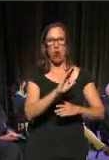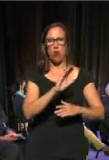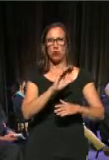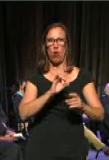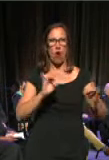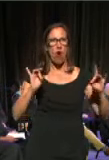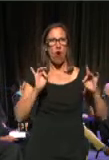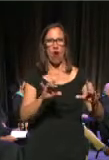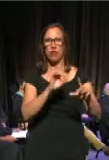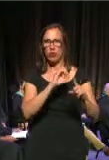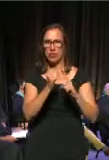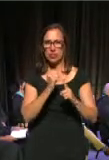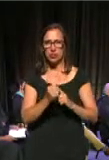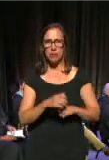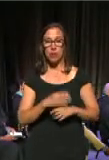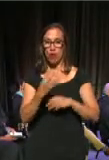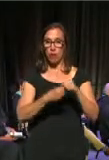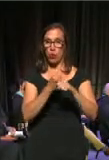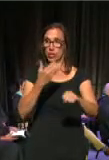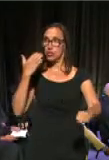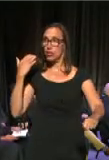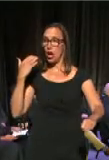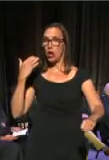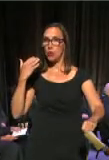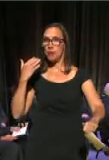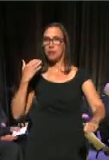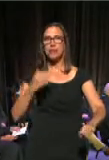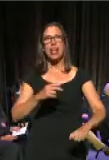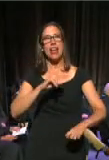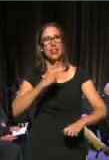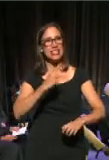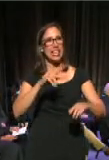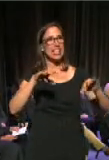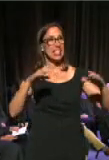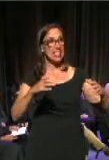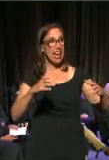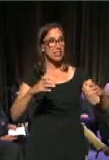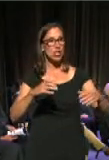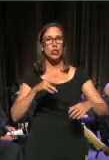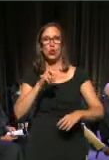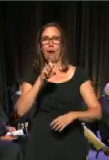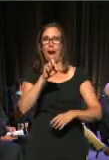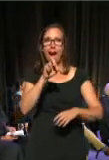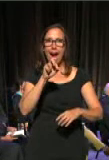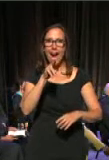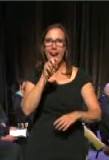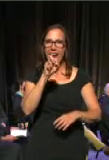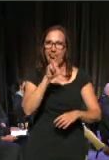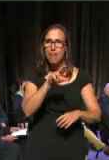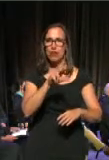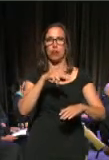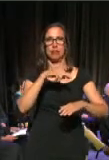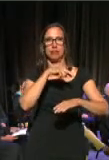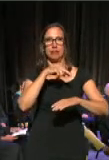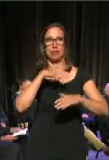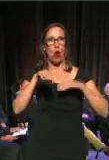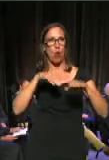times. 4 years ago, as the second class to ever walk the halls of Cypress Park,